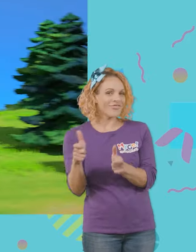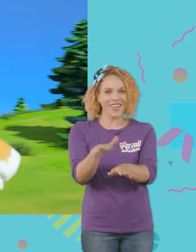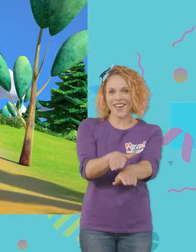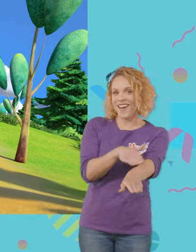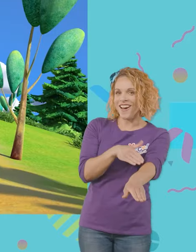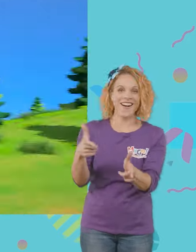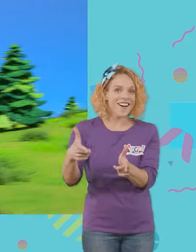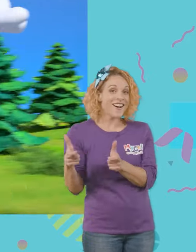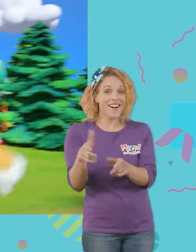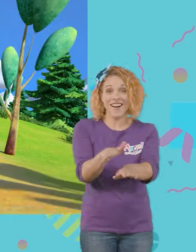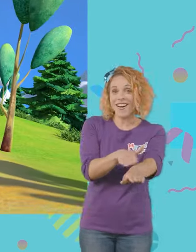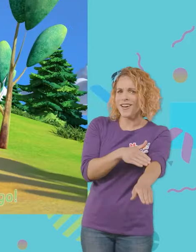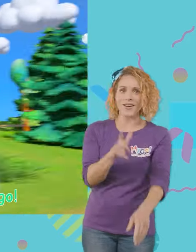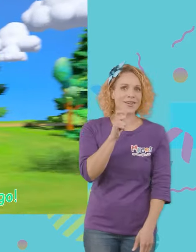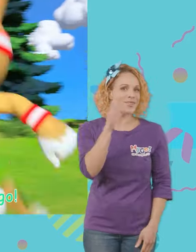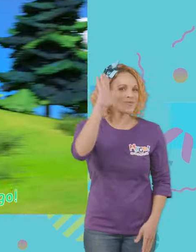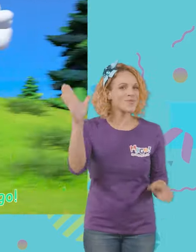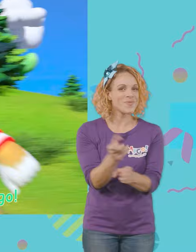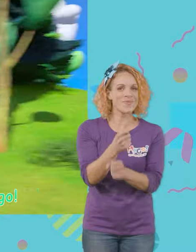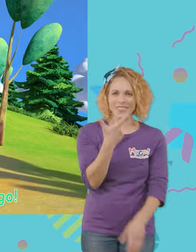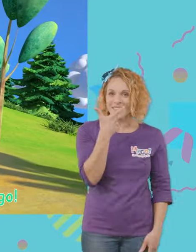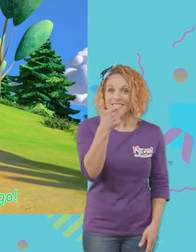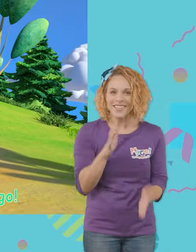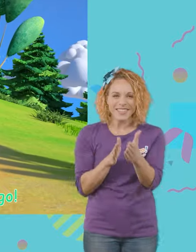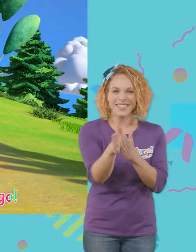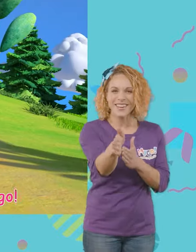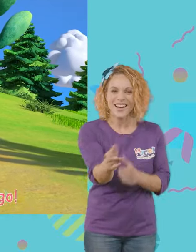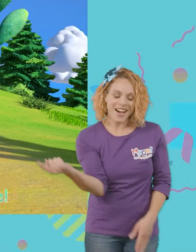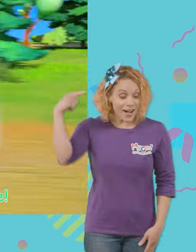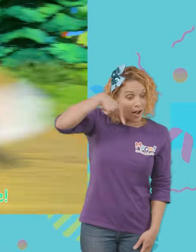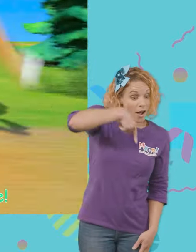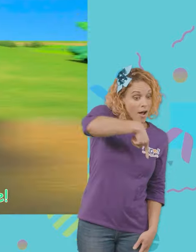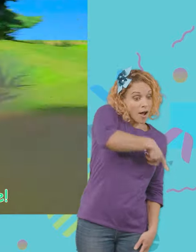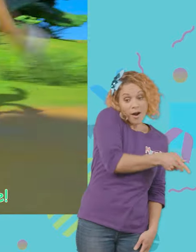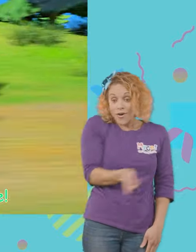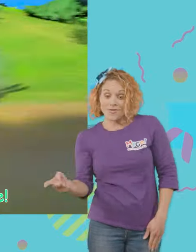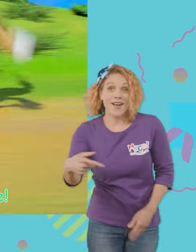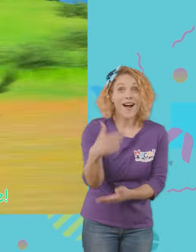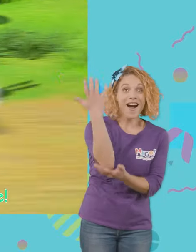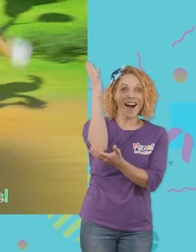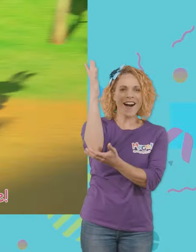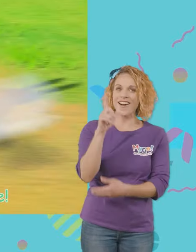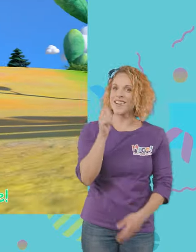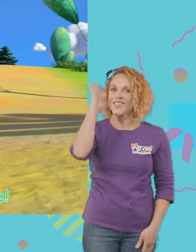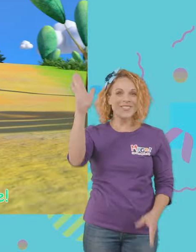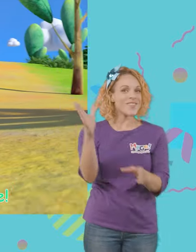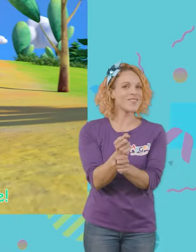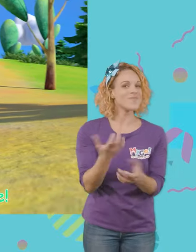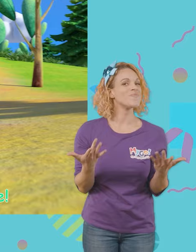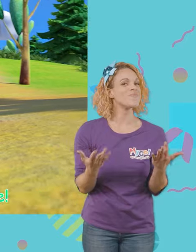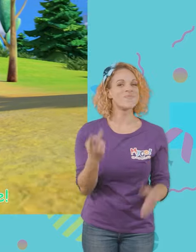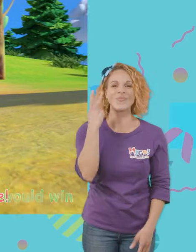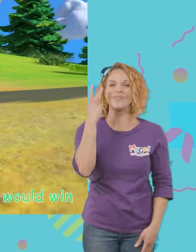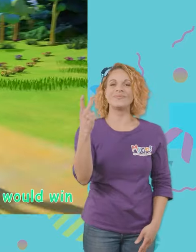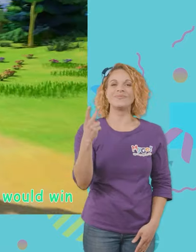Fast and slow, fast and slow, who will win? Let's watch them go Down the road, around the tree, who will